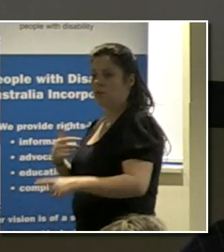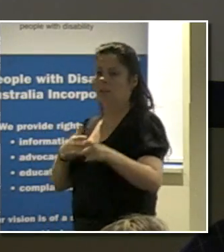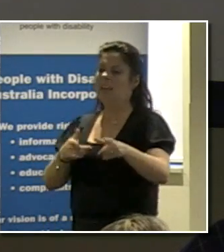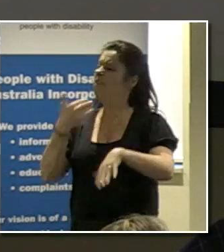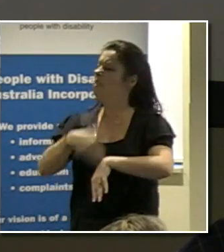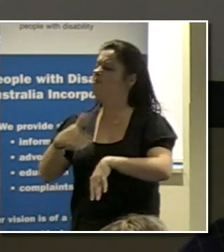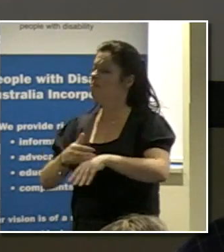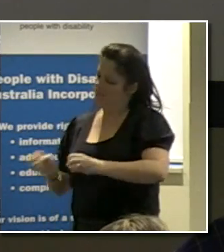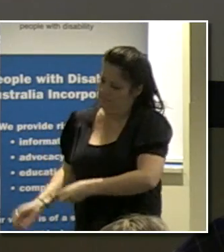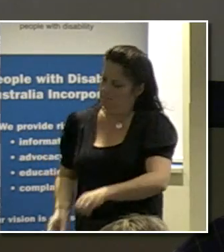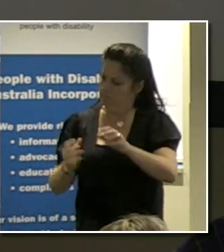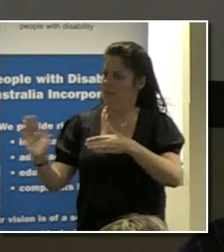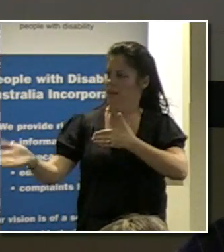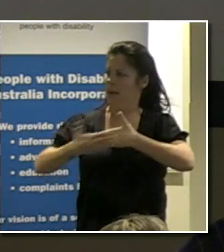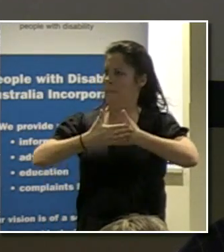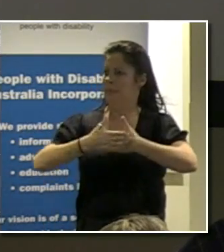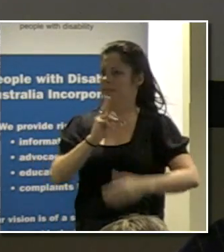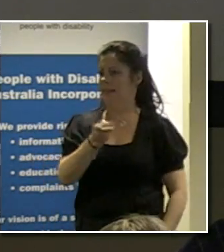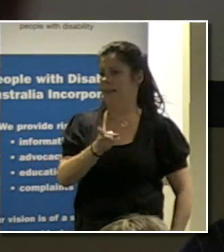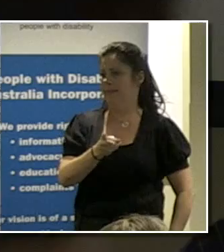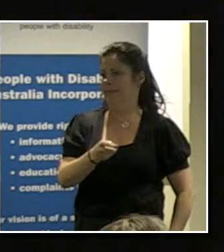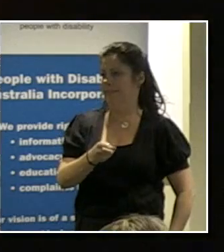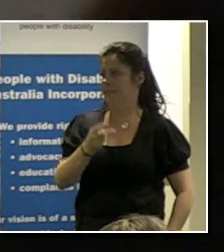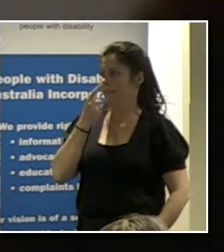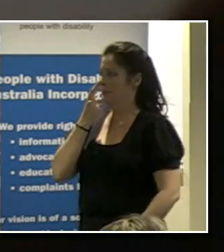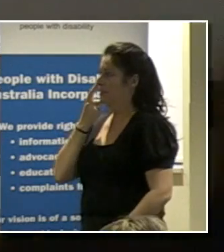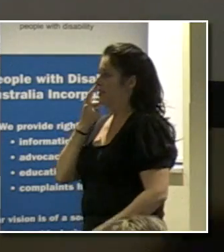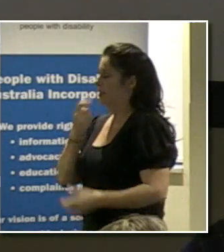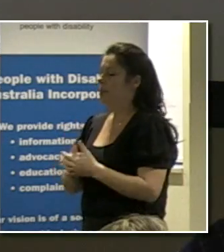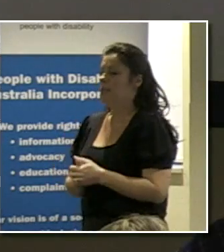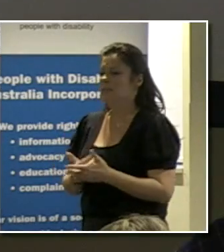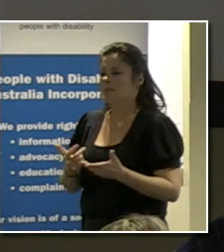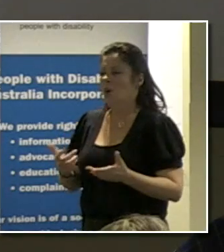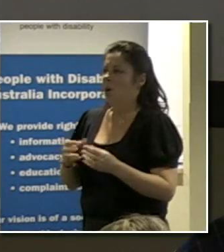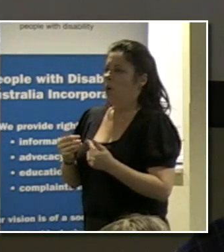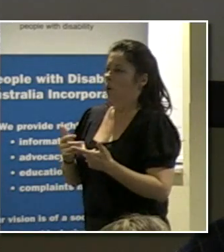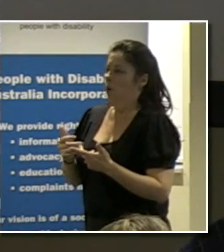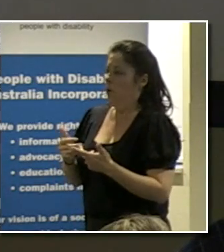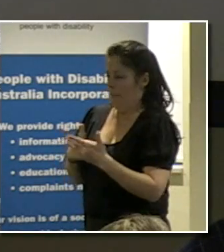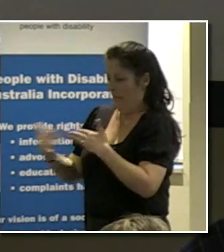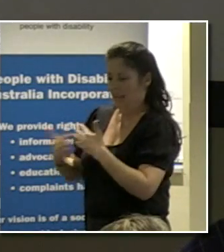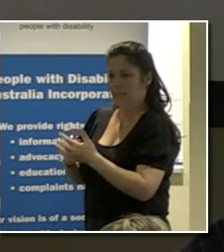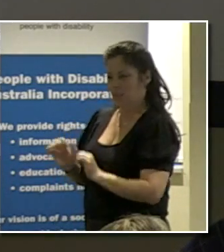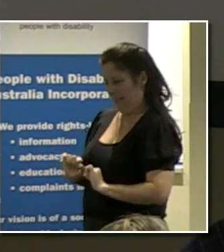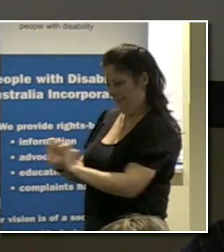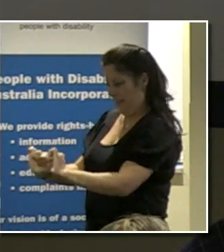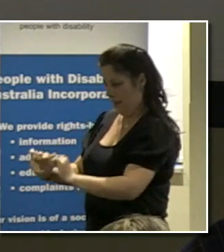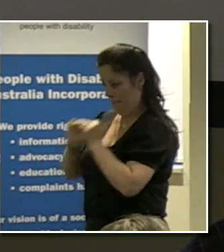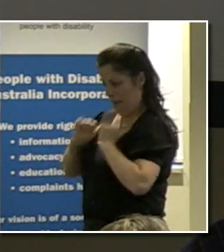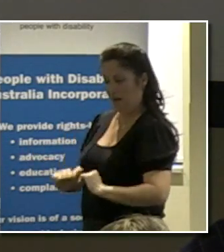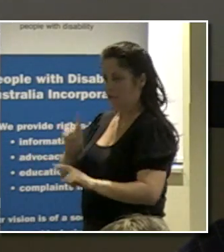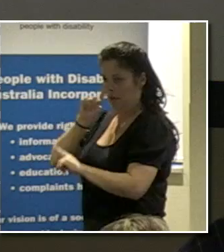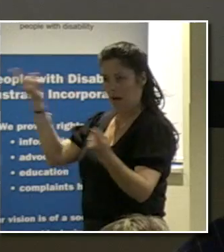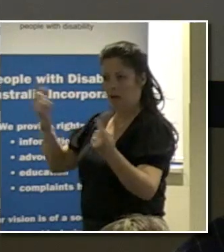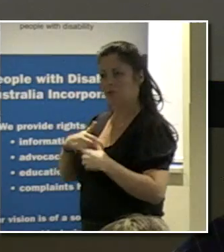to having a sensory space for them or doing other sort of management techniques within the classroom. One